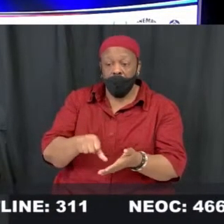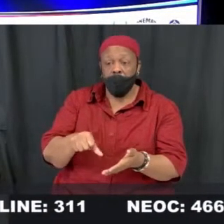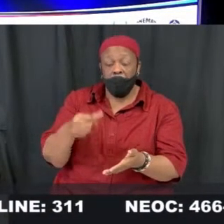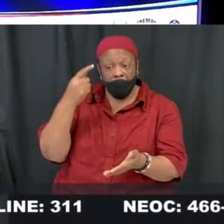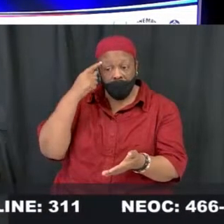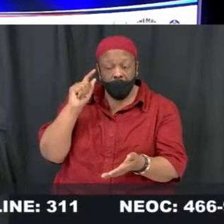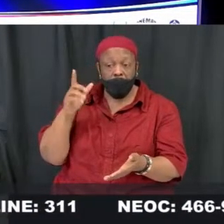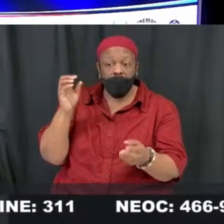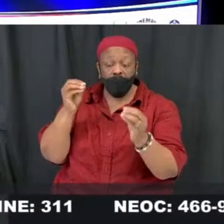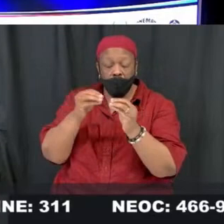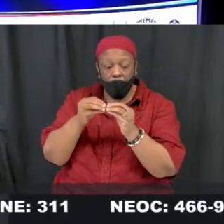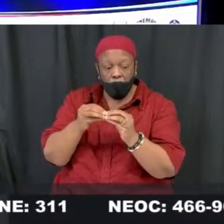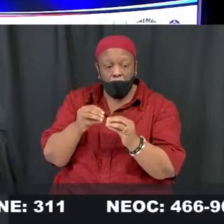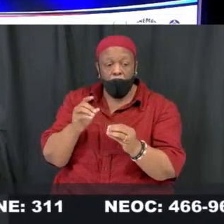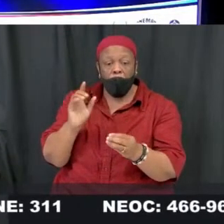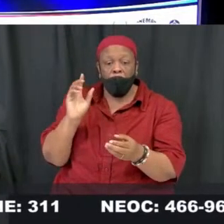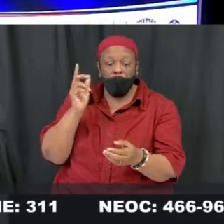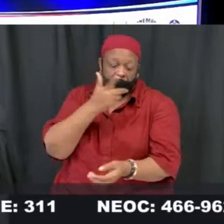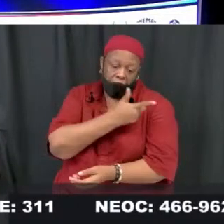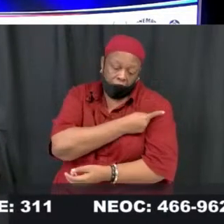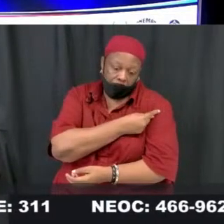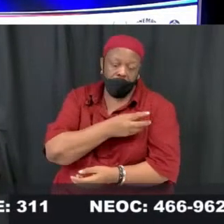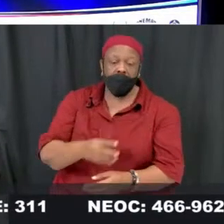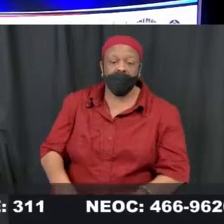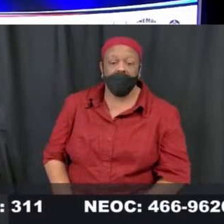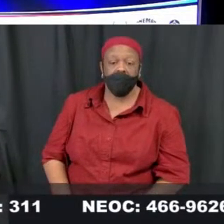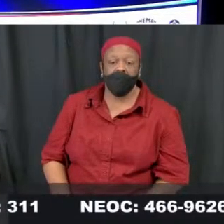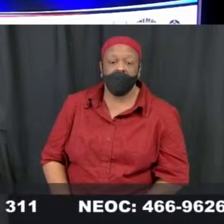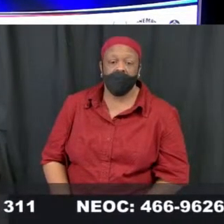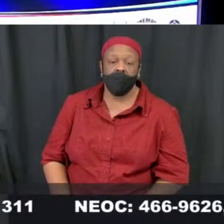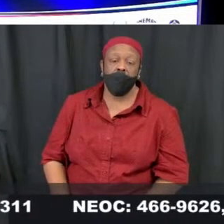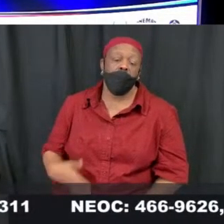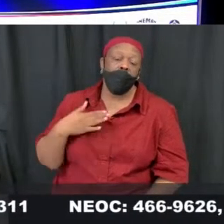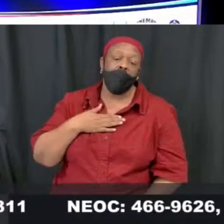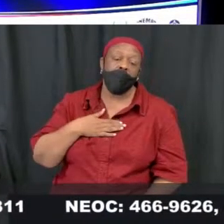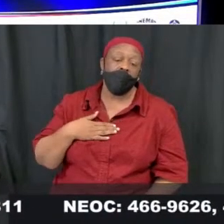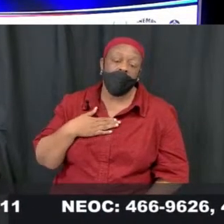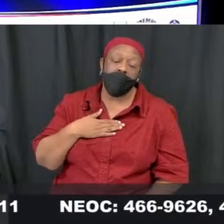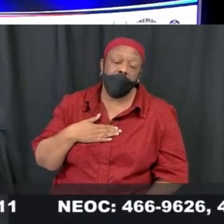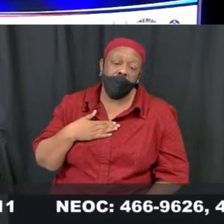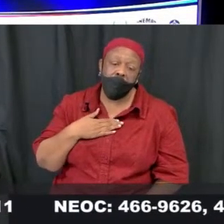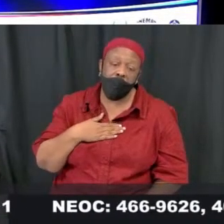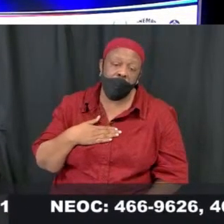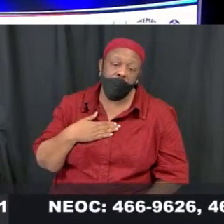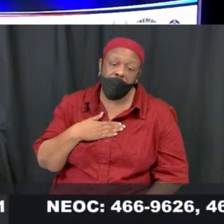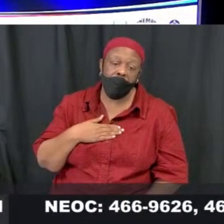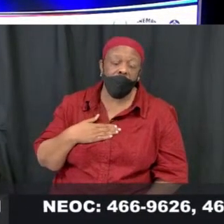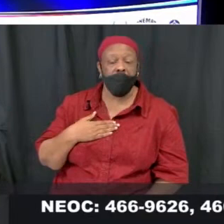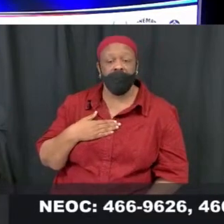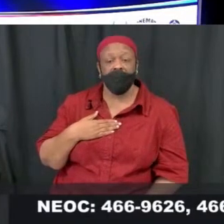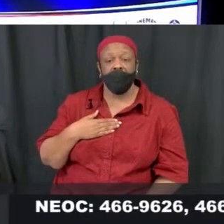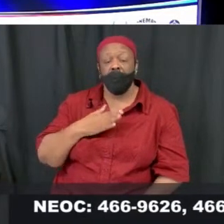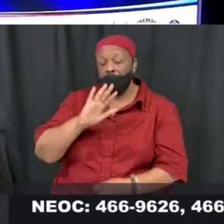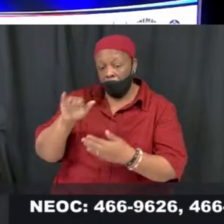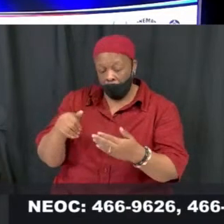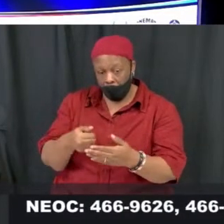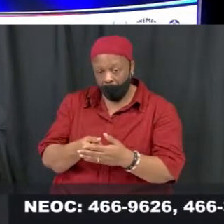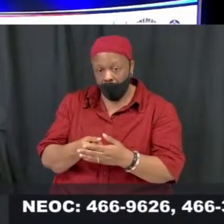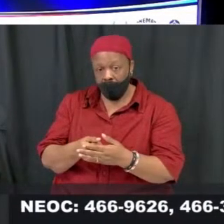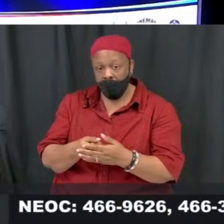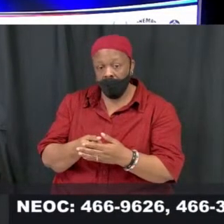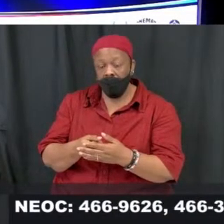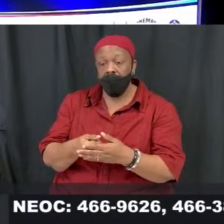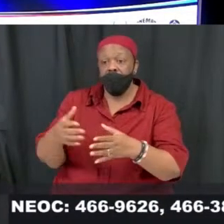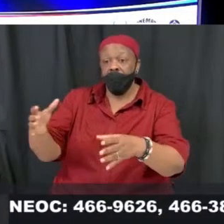to make the plea once again to everyone. Take advantage of the